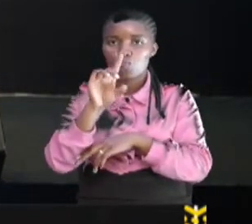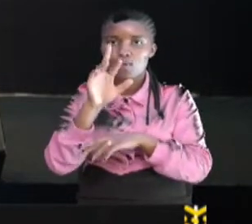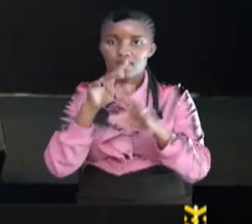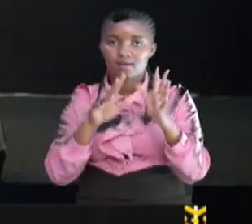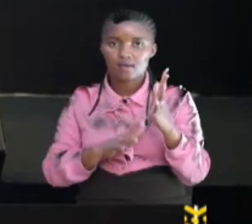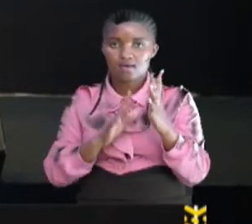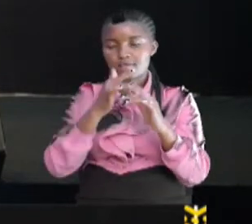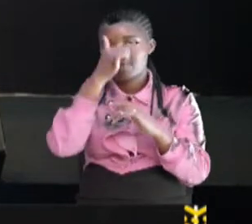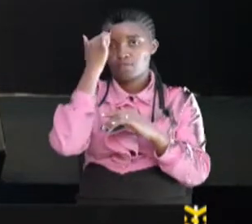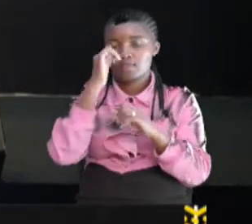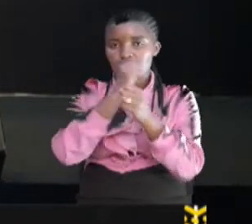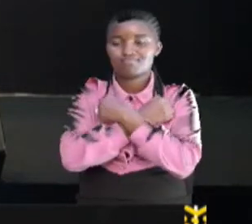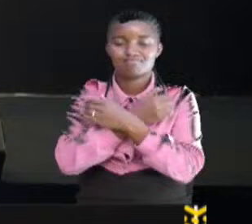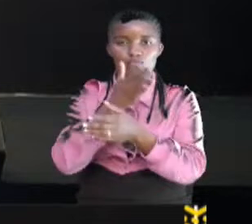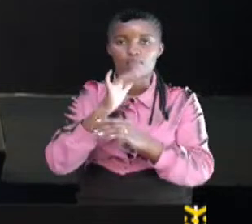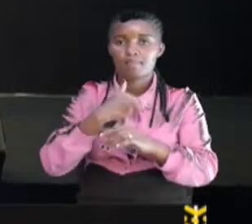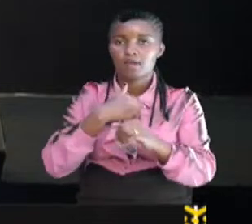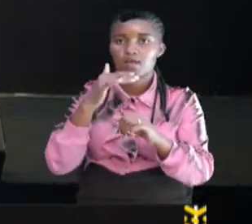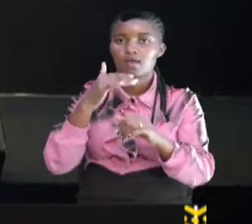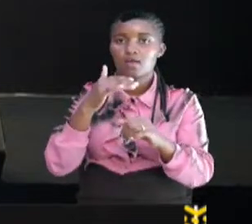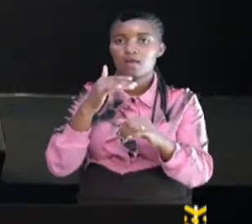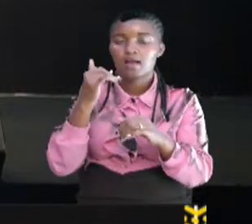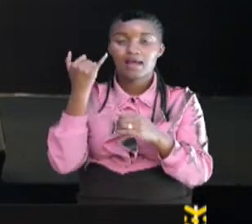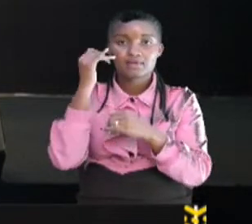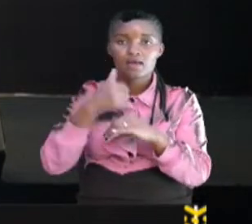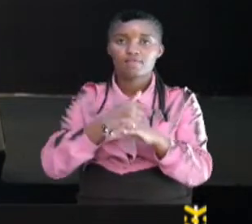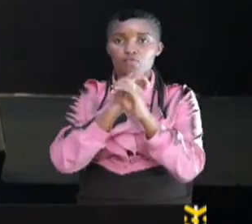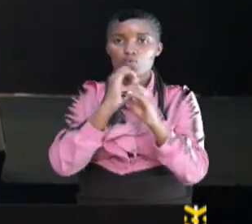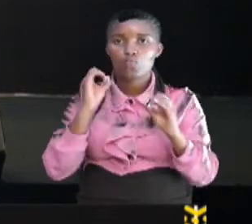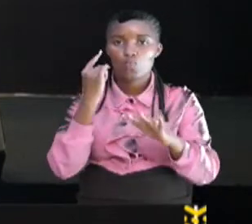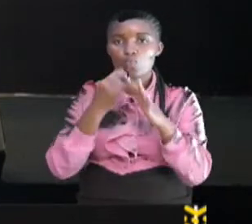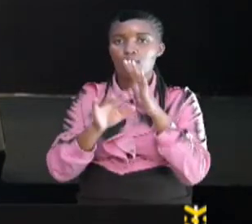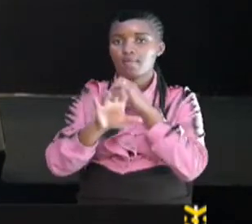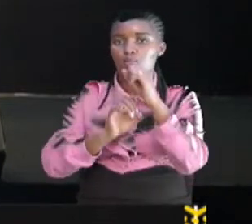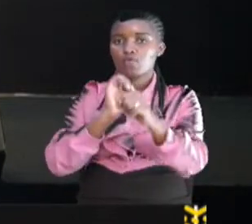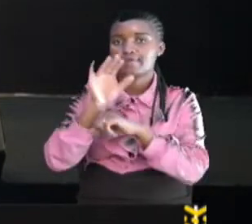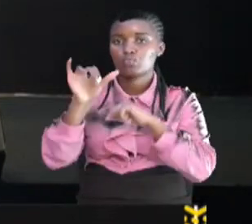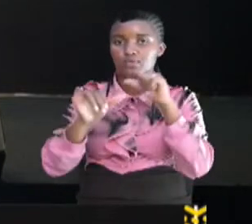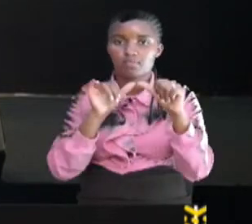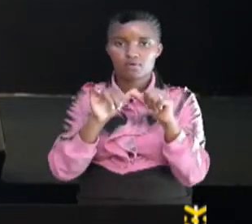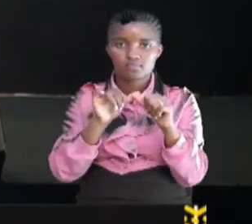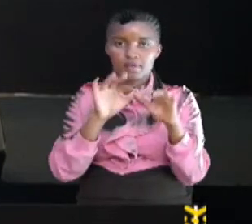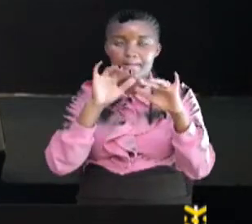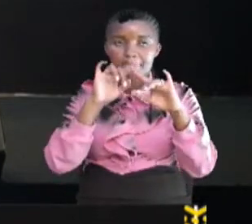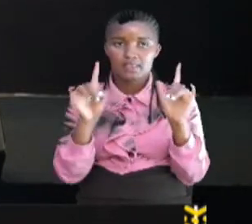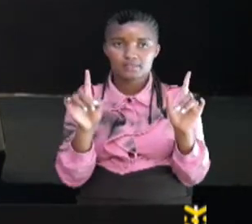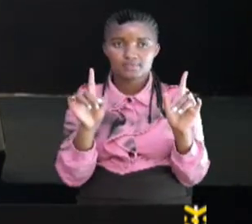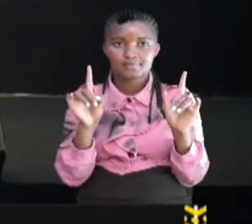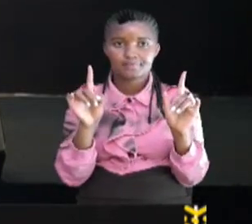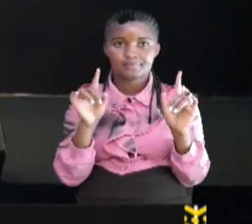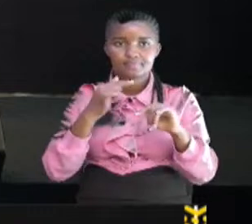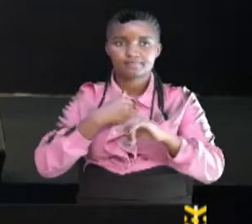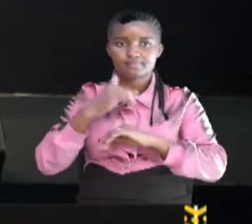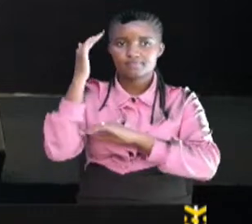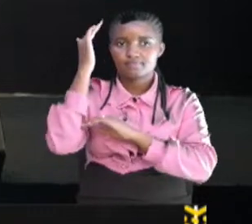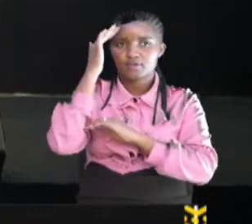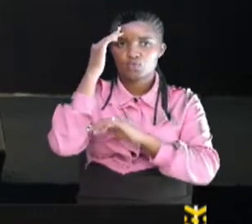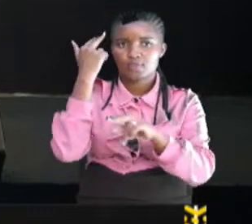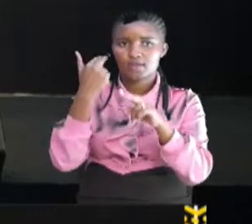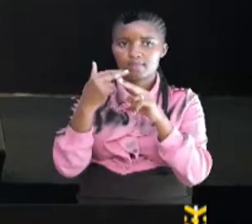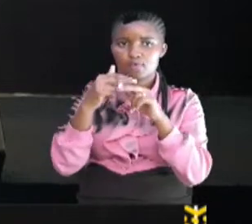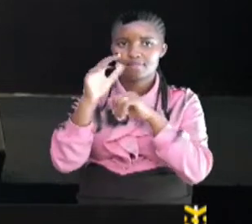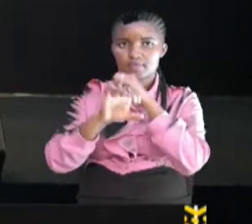for the love of God, I had no idea what that movie was about. However, I knew the